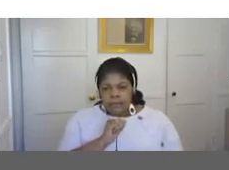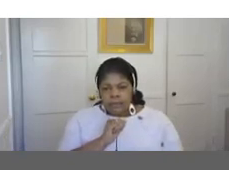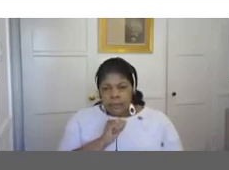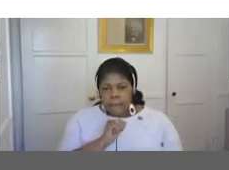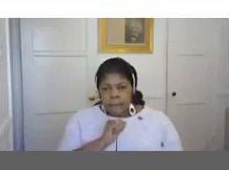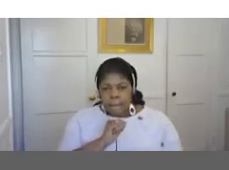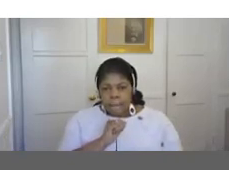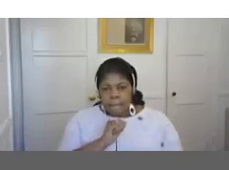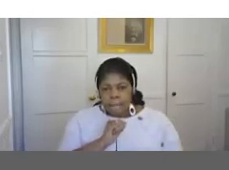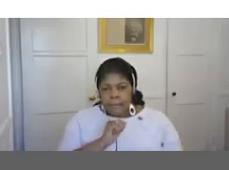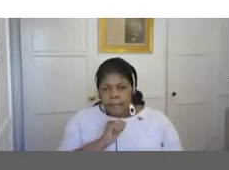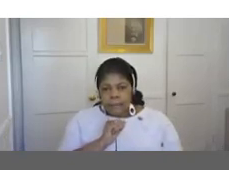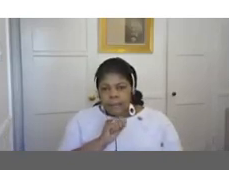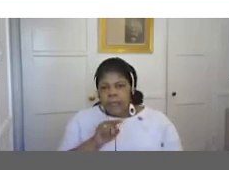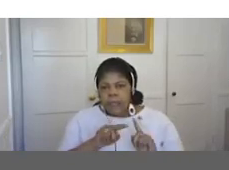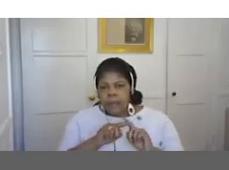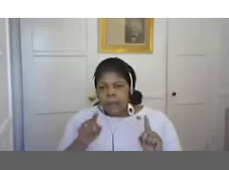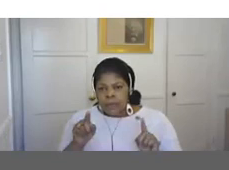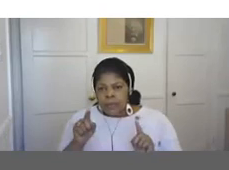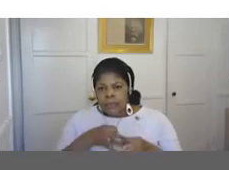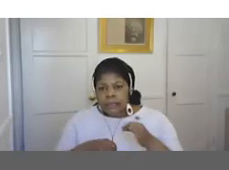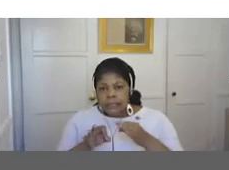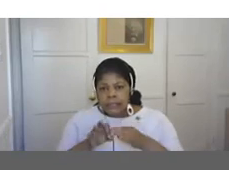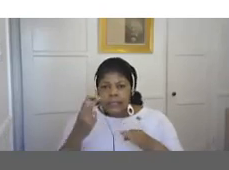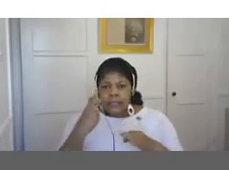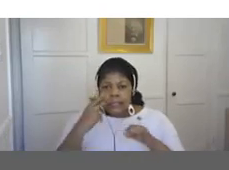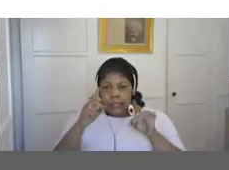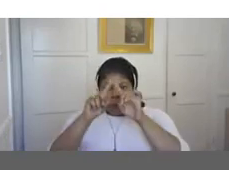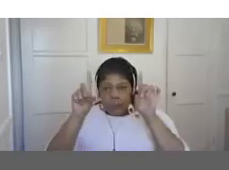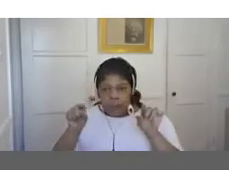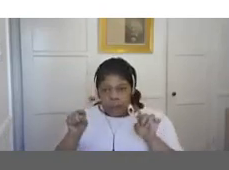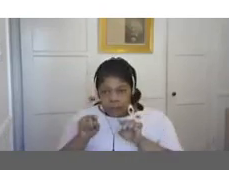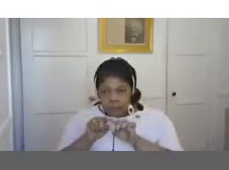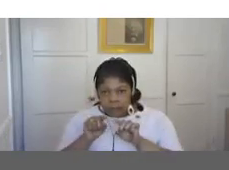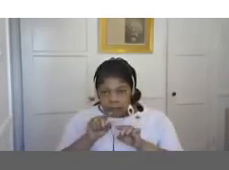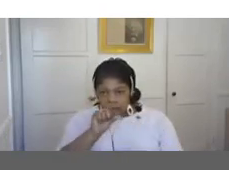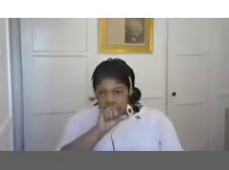Nope. Then how about if I use this one here?